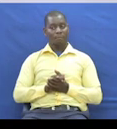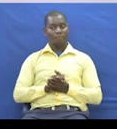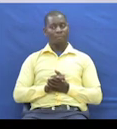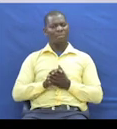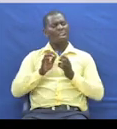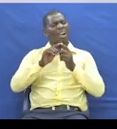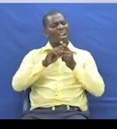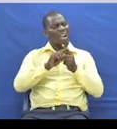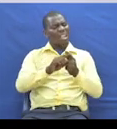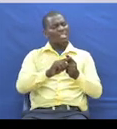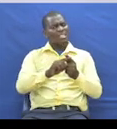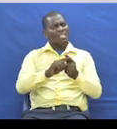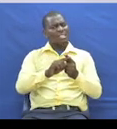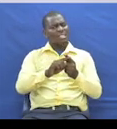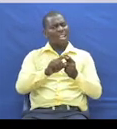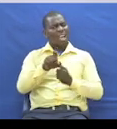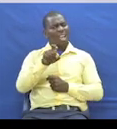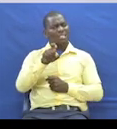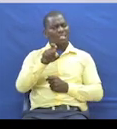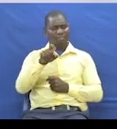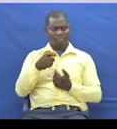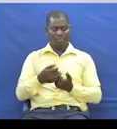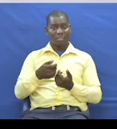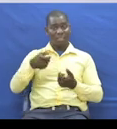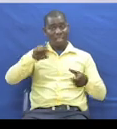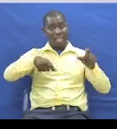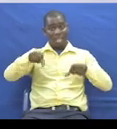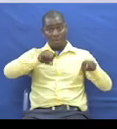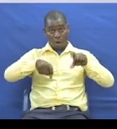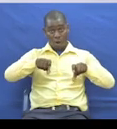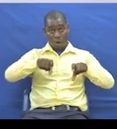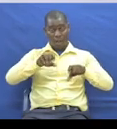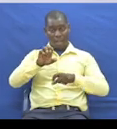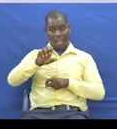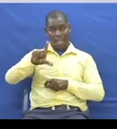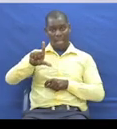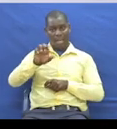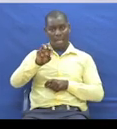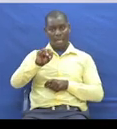While X is a chemical element, chemical name, chemical element.